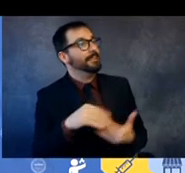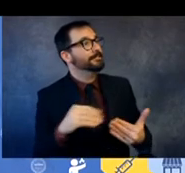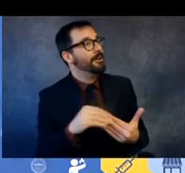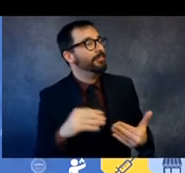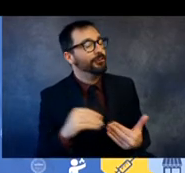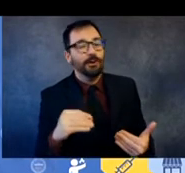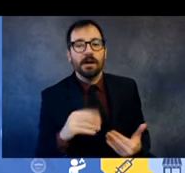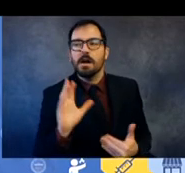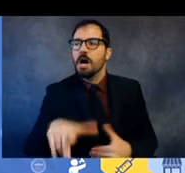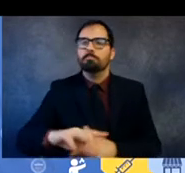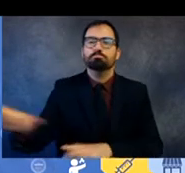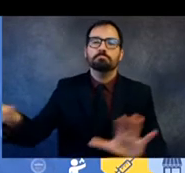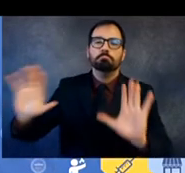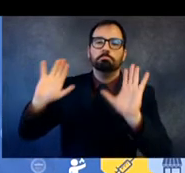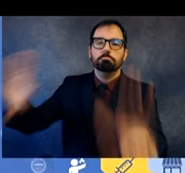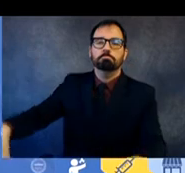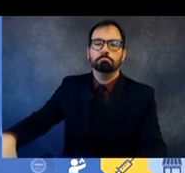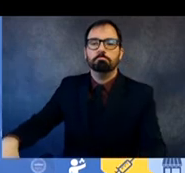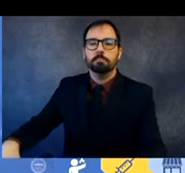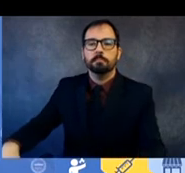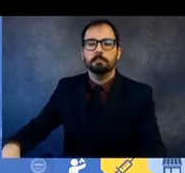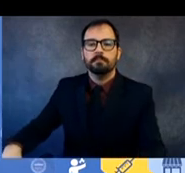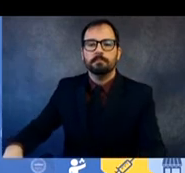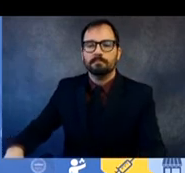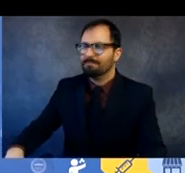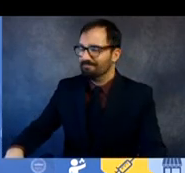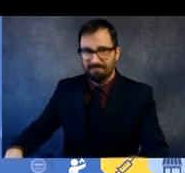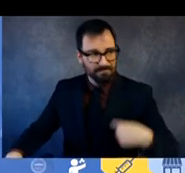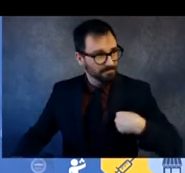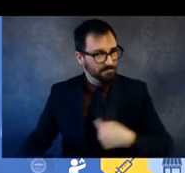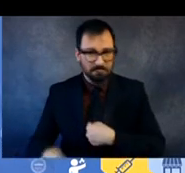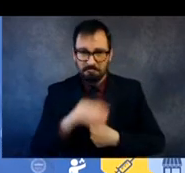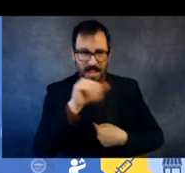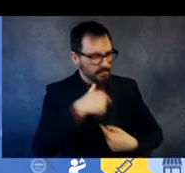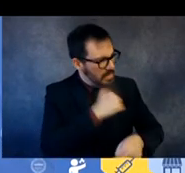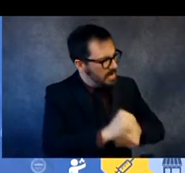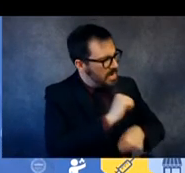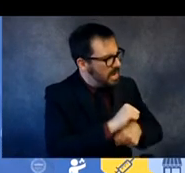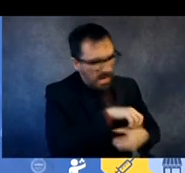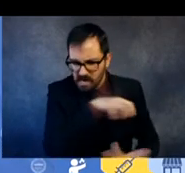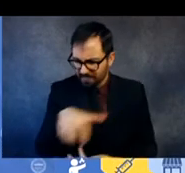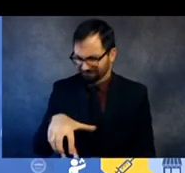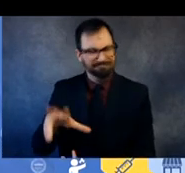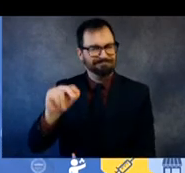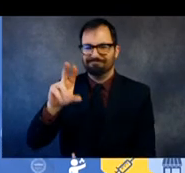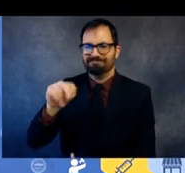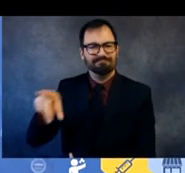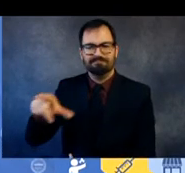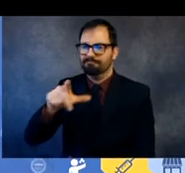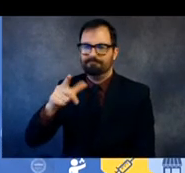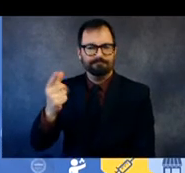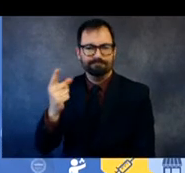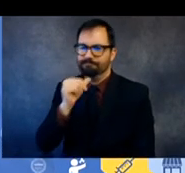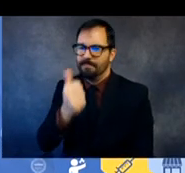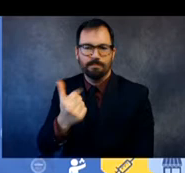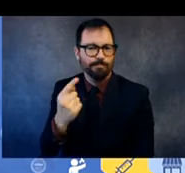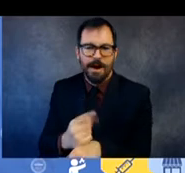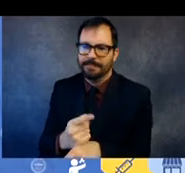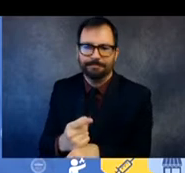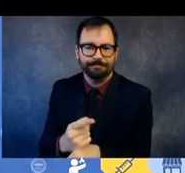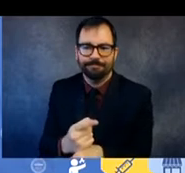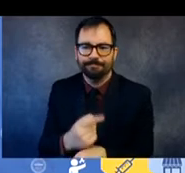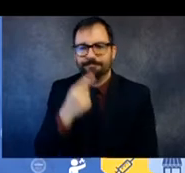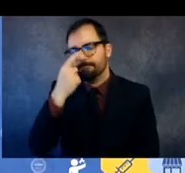as a delegation, as the Massachusetts delegation. I've talked to my colleagues, and they are furious about this. So we need to